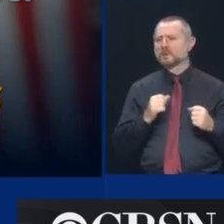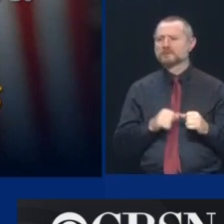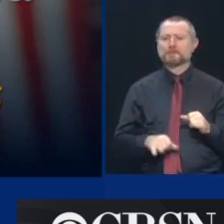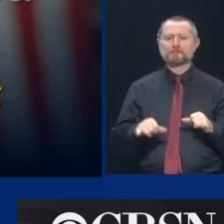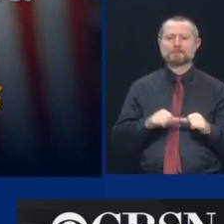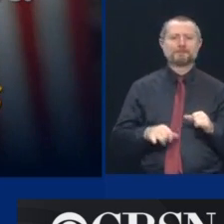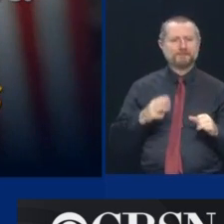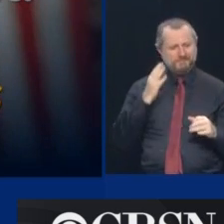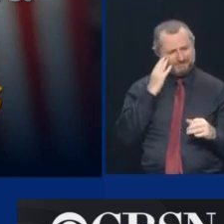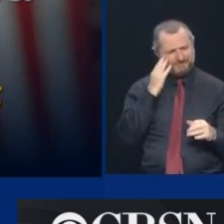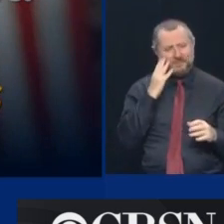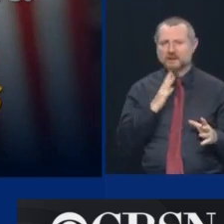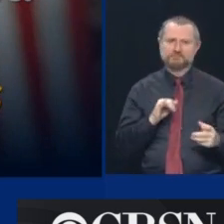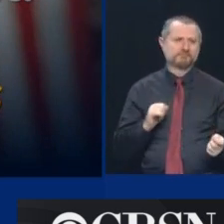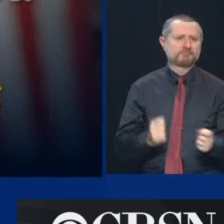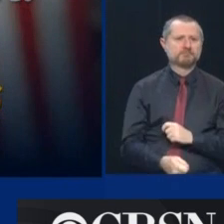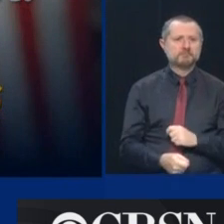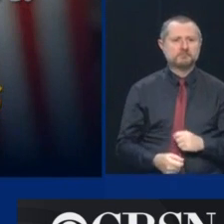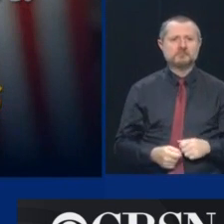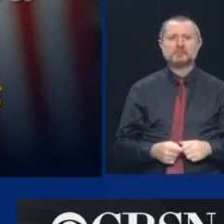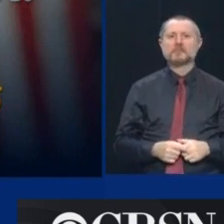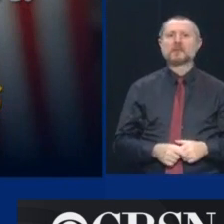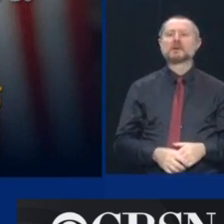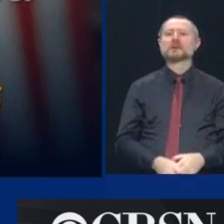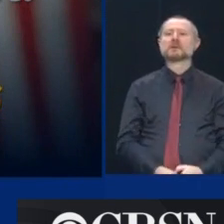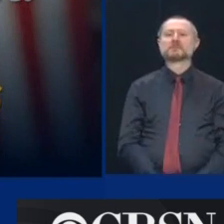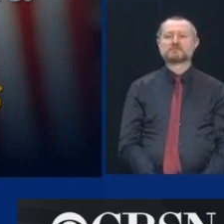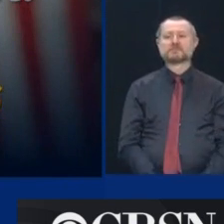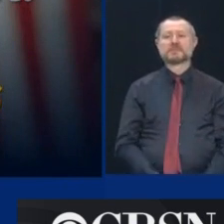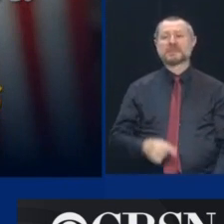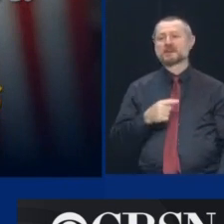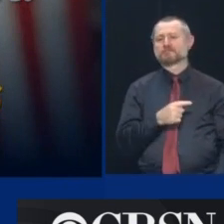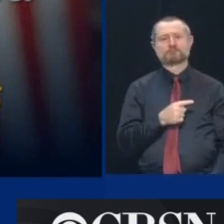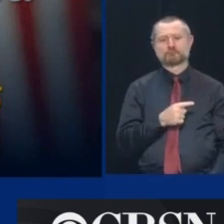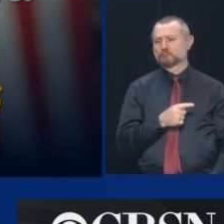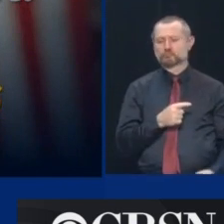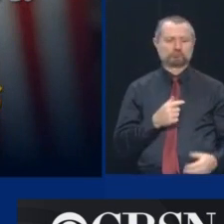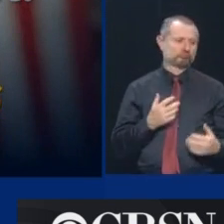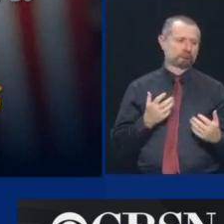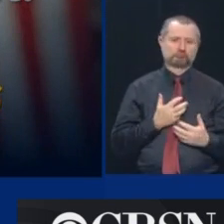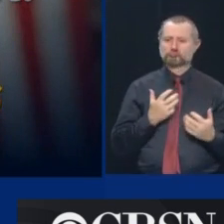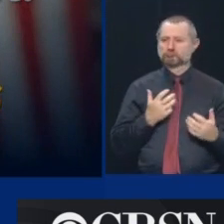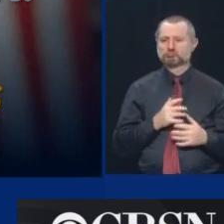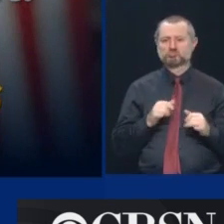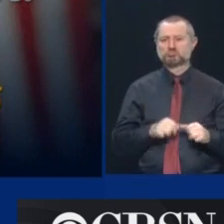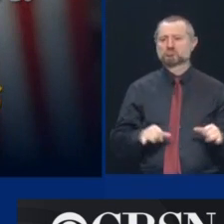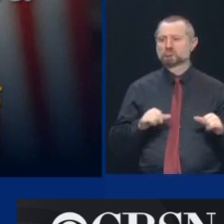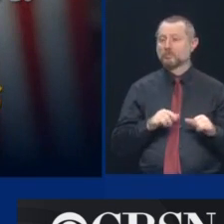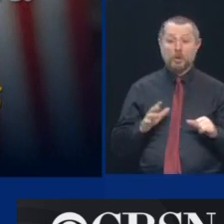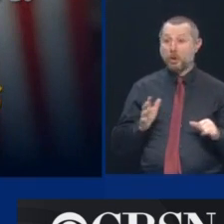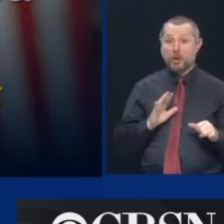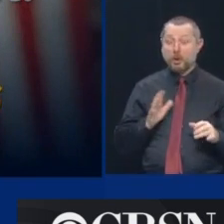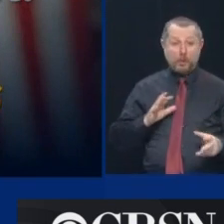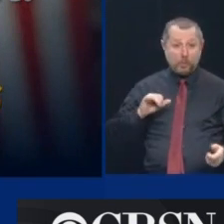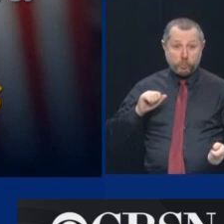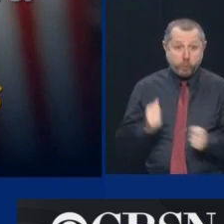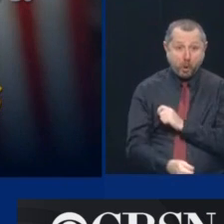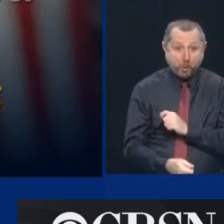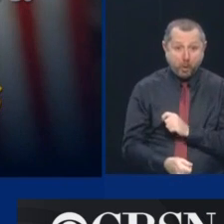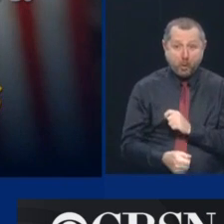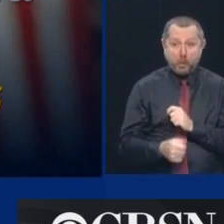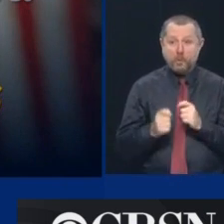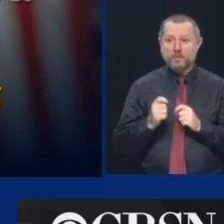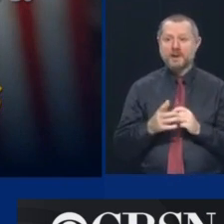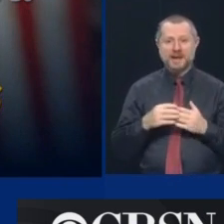doing it. They were cutting the brush and forging a path